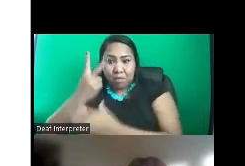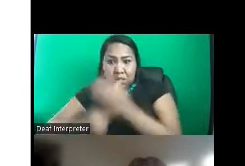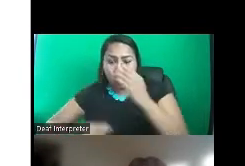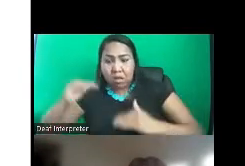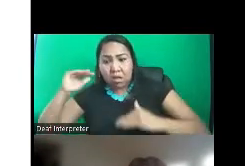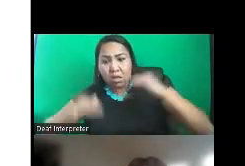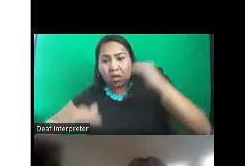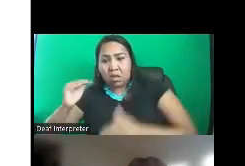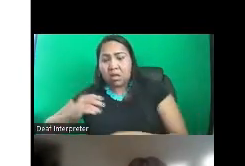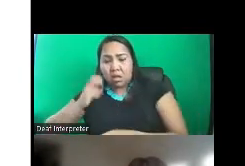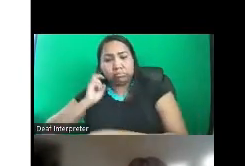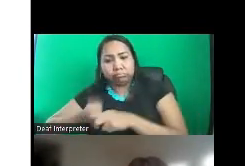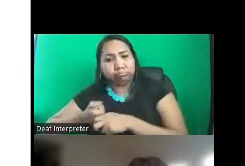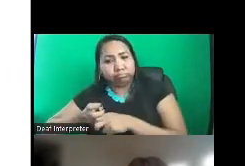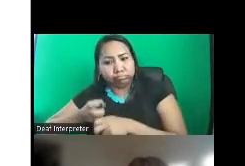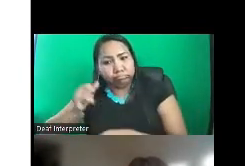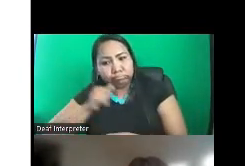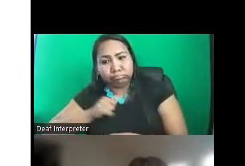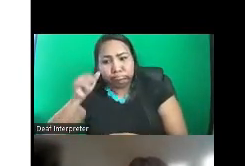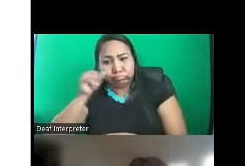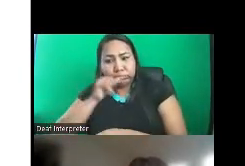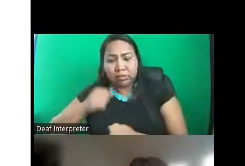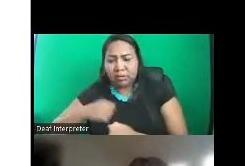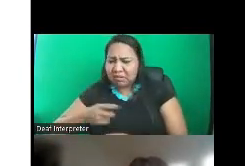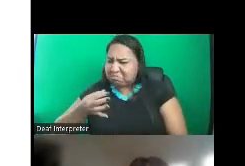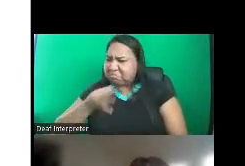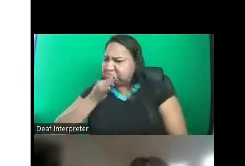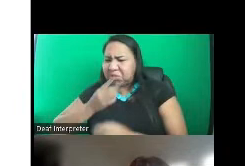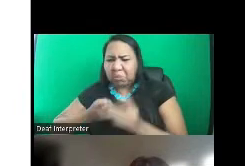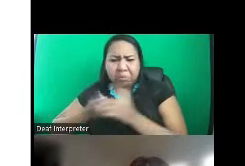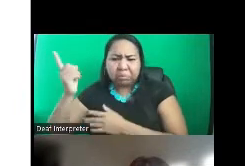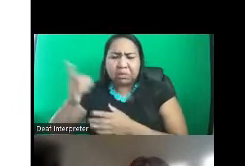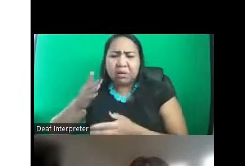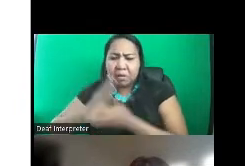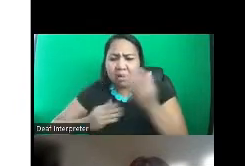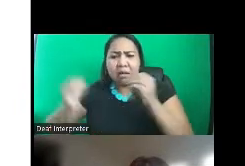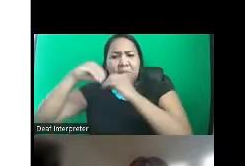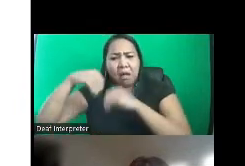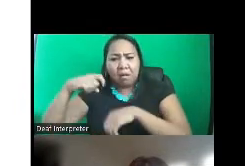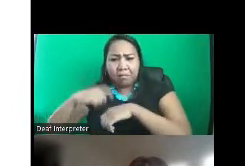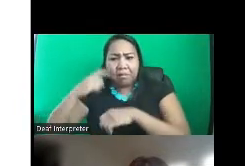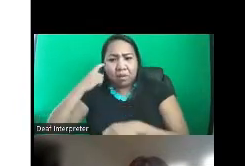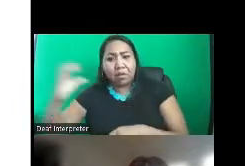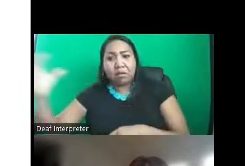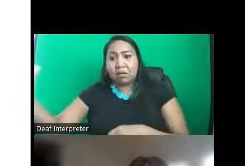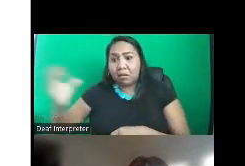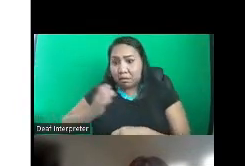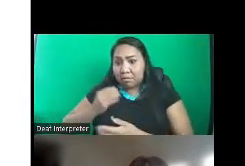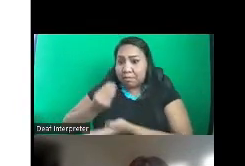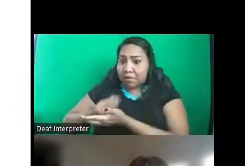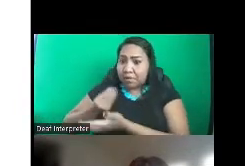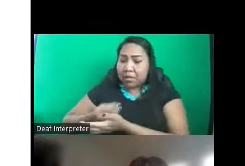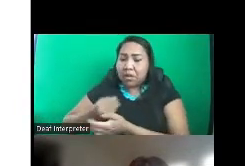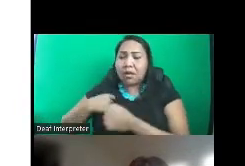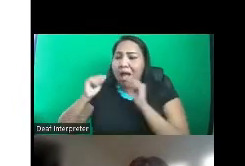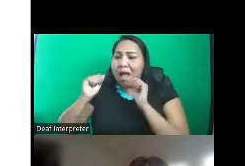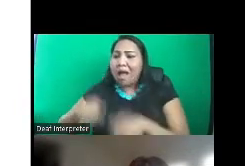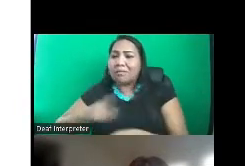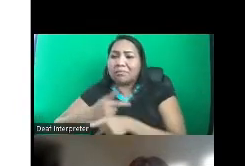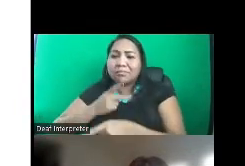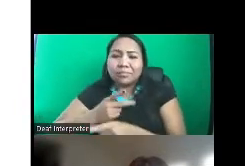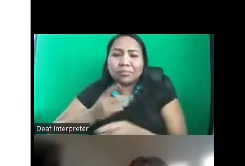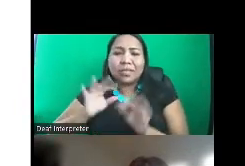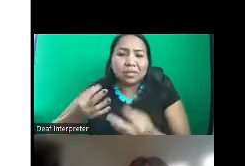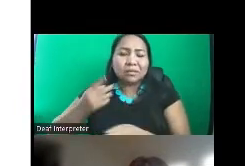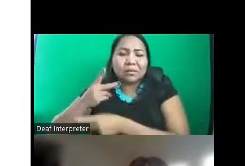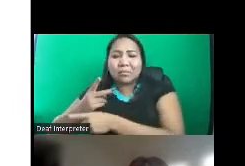to go all in on my studies and still see my family means I'm just going to be more successful. So I've been really appreciative. And also